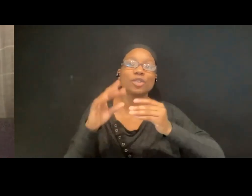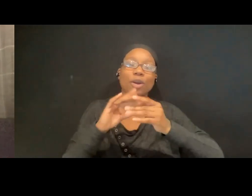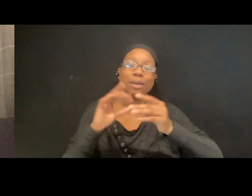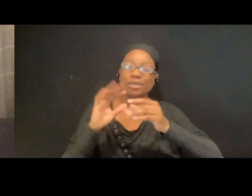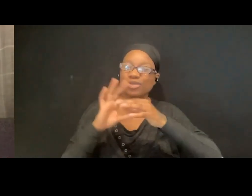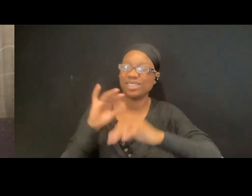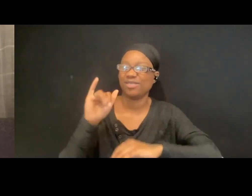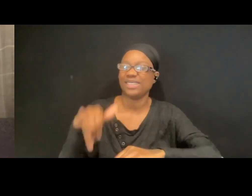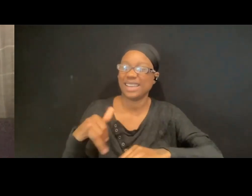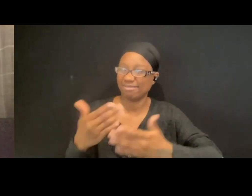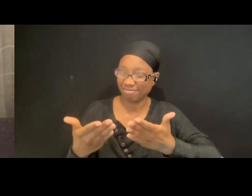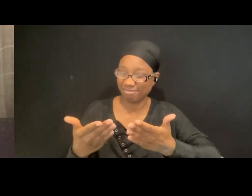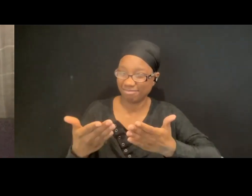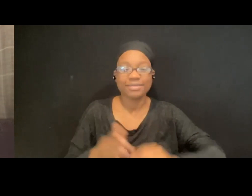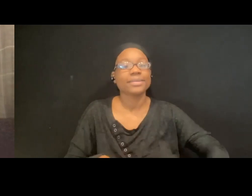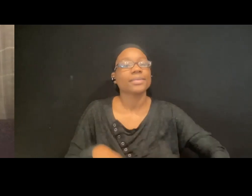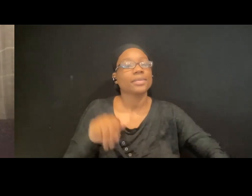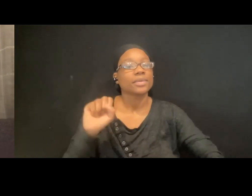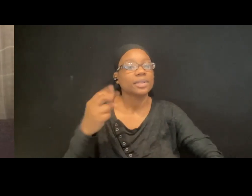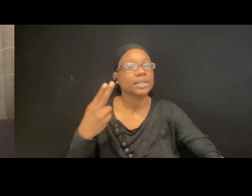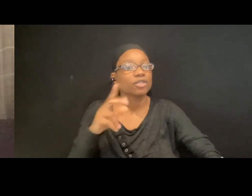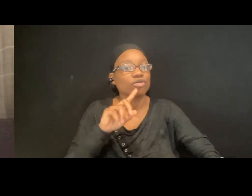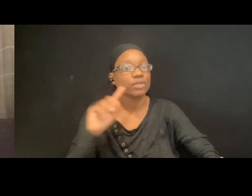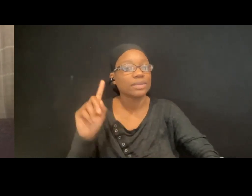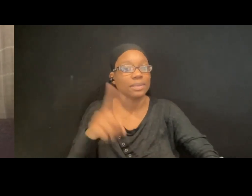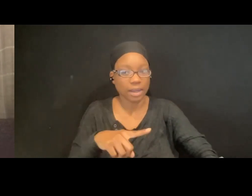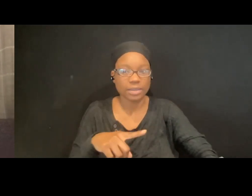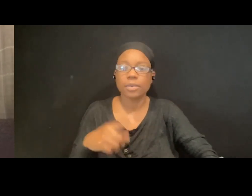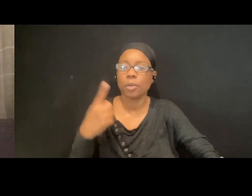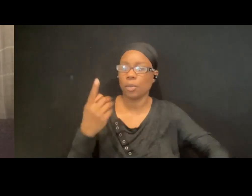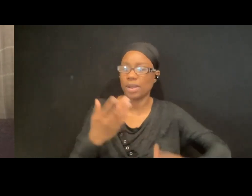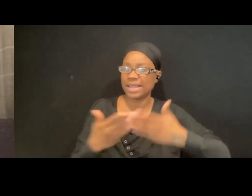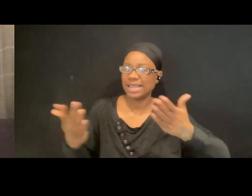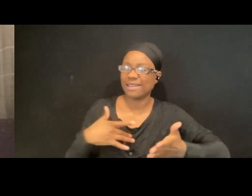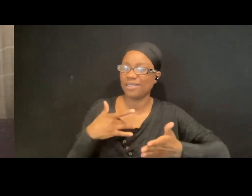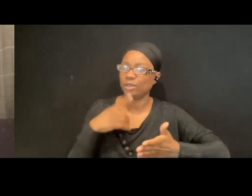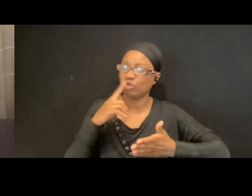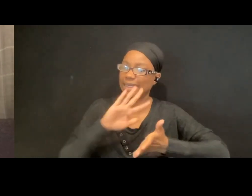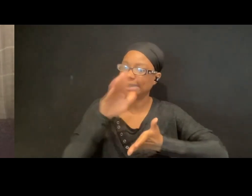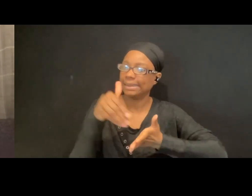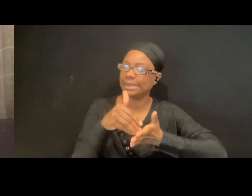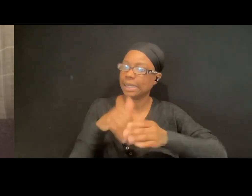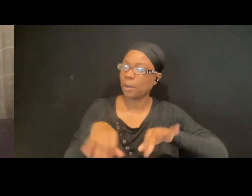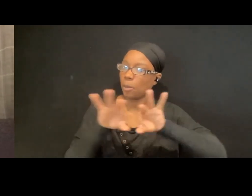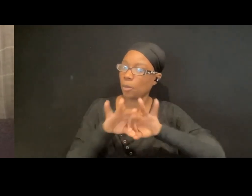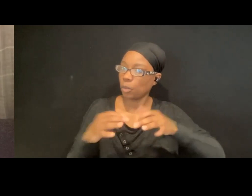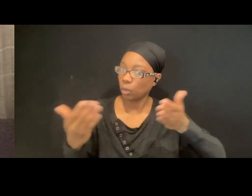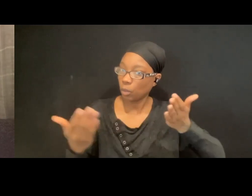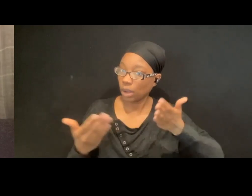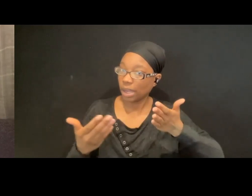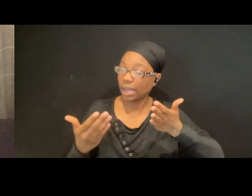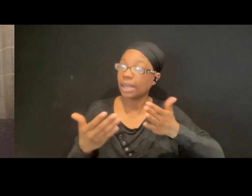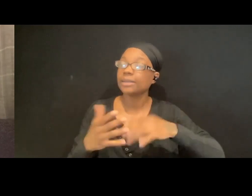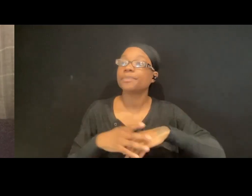I feel like, or one of the things that feels central to that is the part about doing it